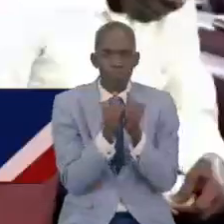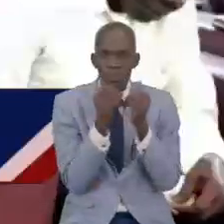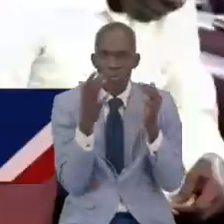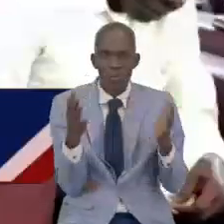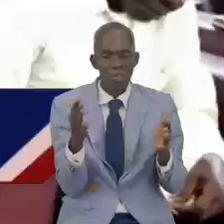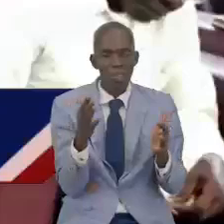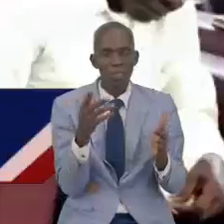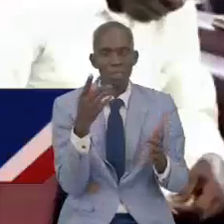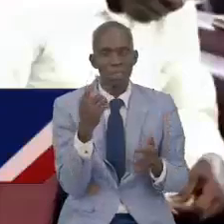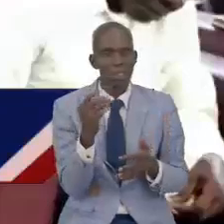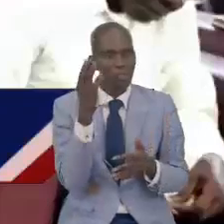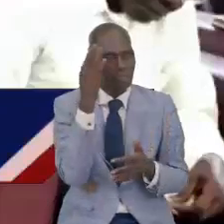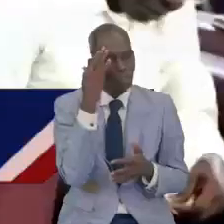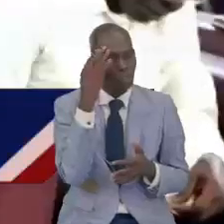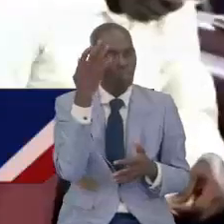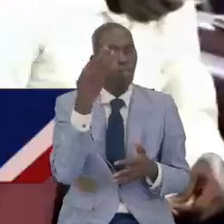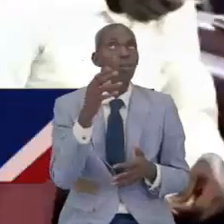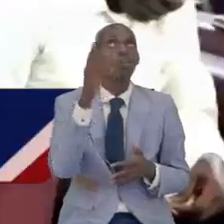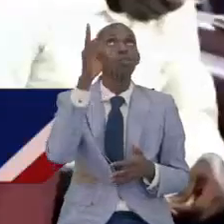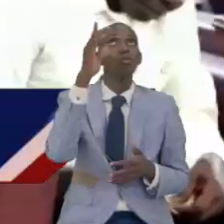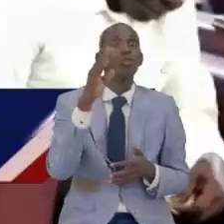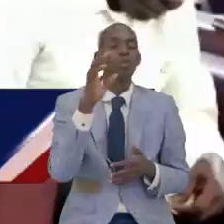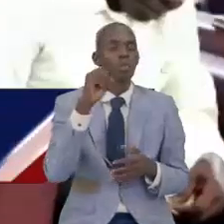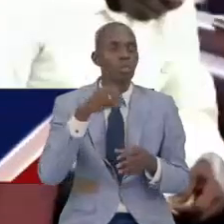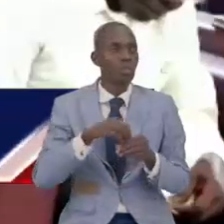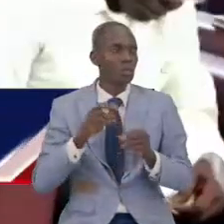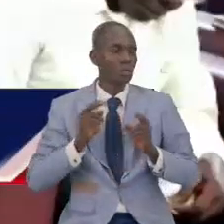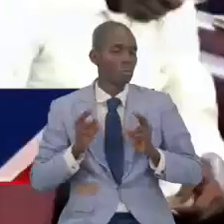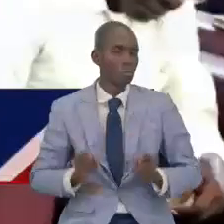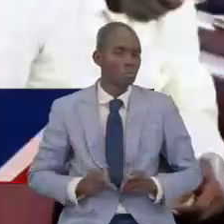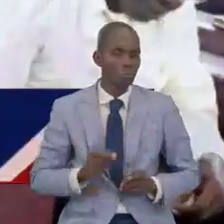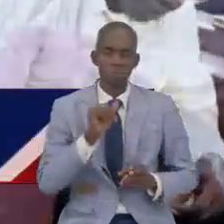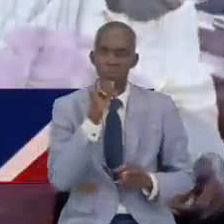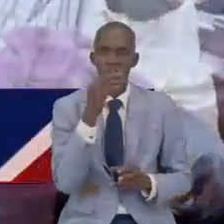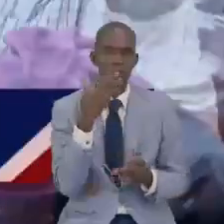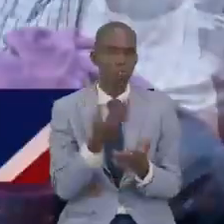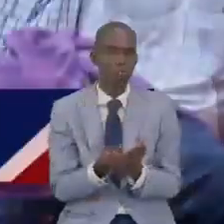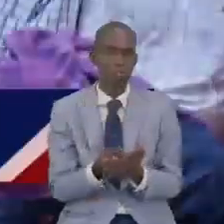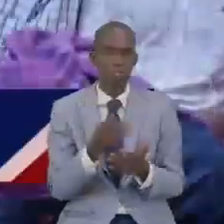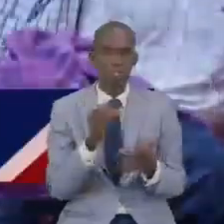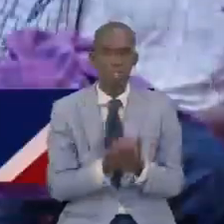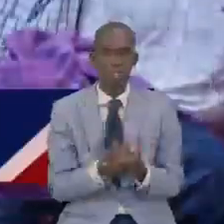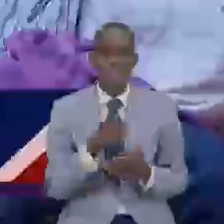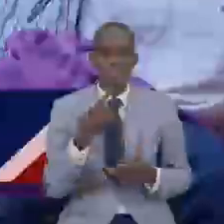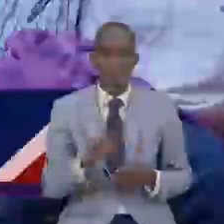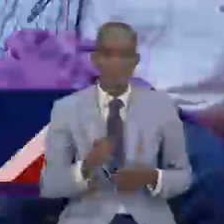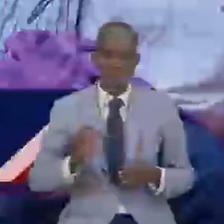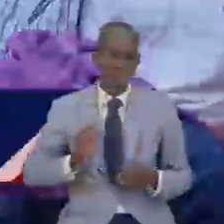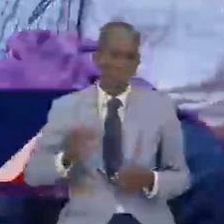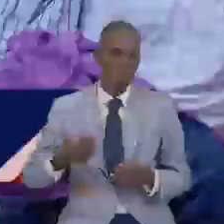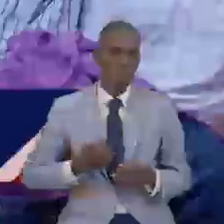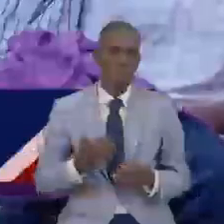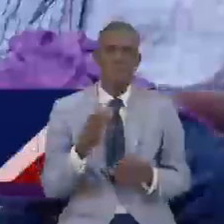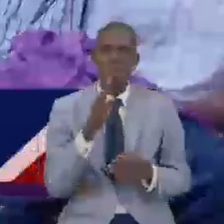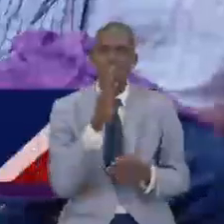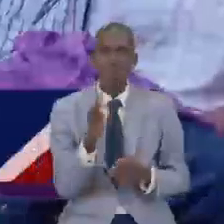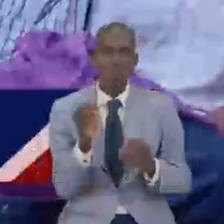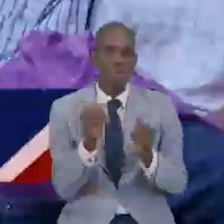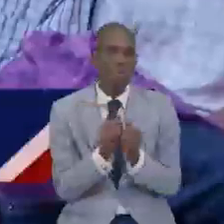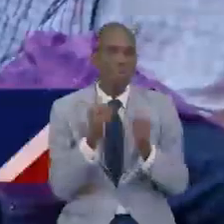the knowledge of God's demand, not good. That the soul be without the knowledge